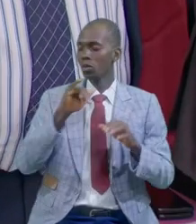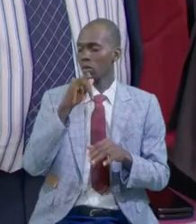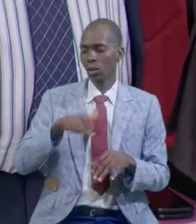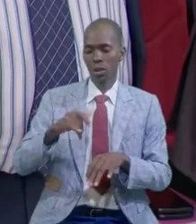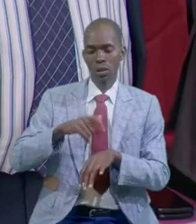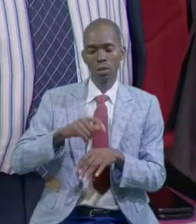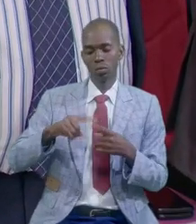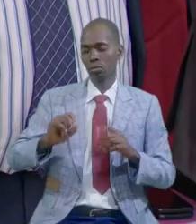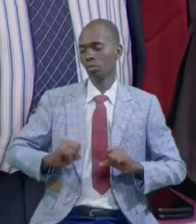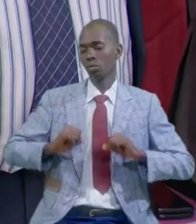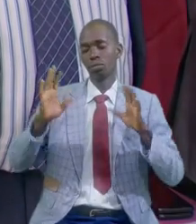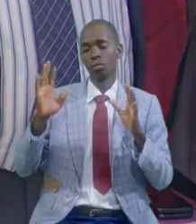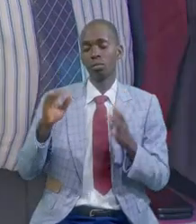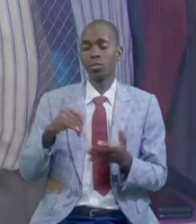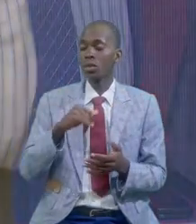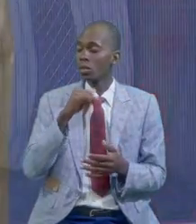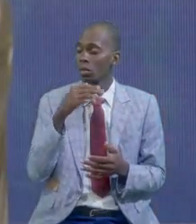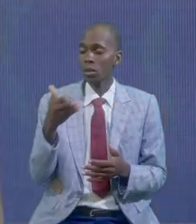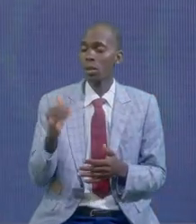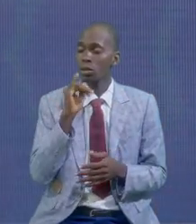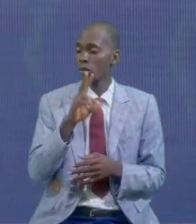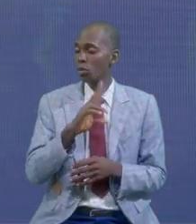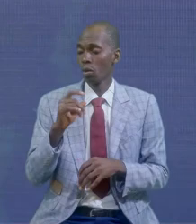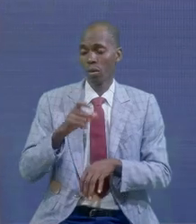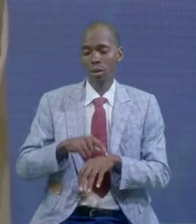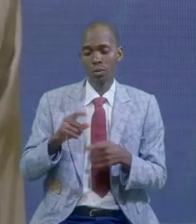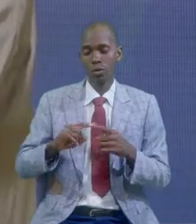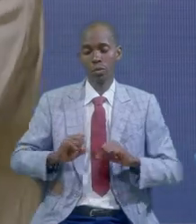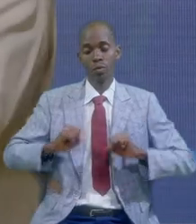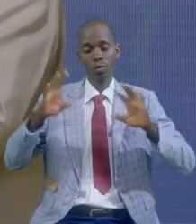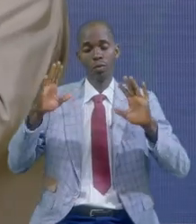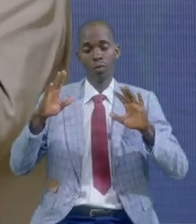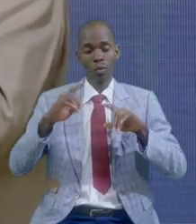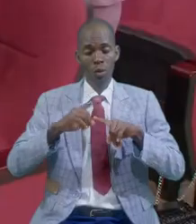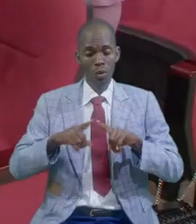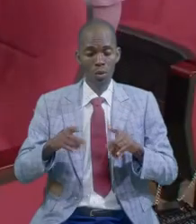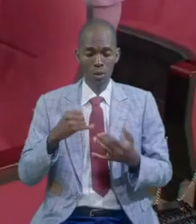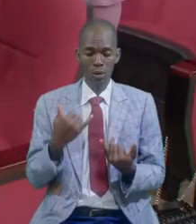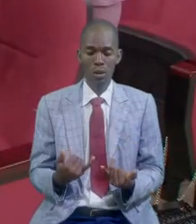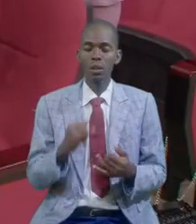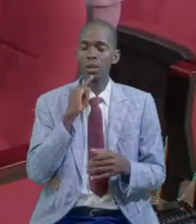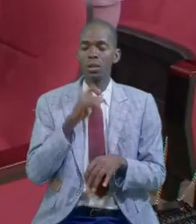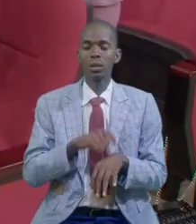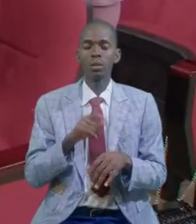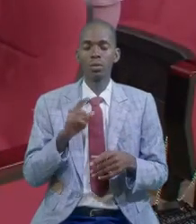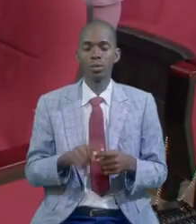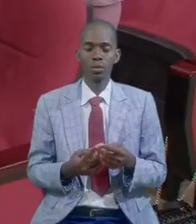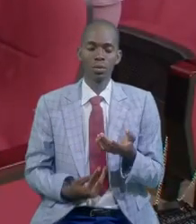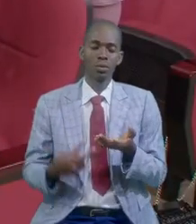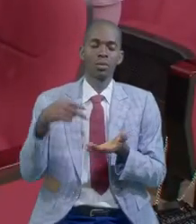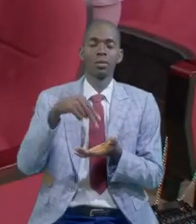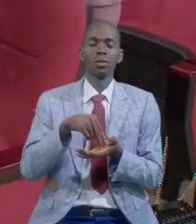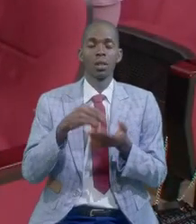no time to give up. It's time to arise. It's time